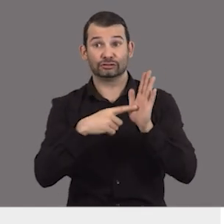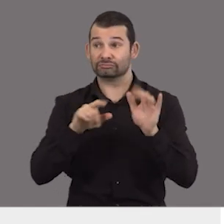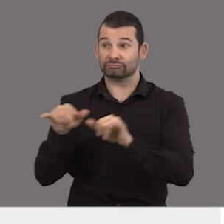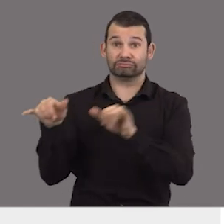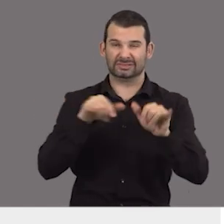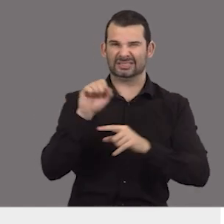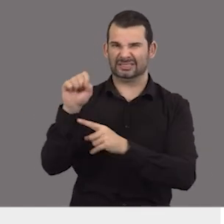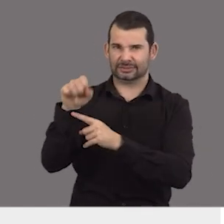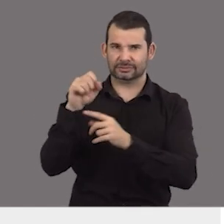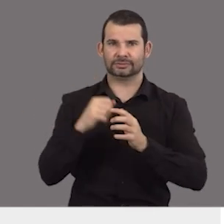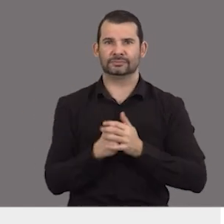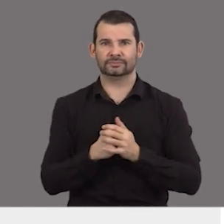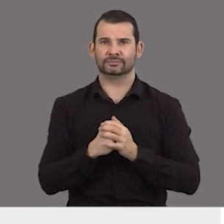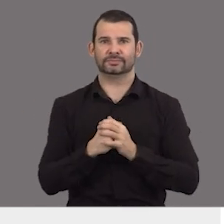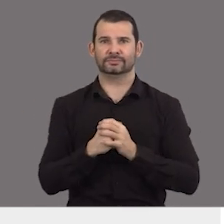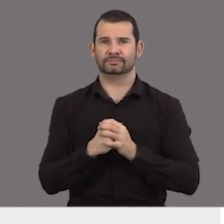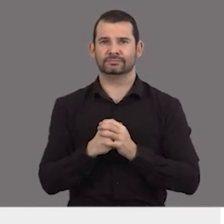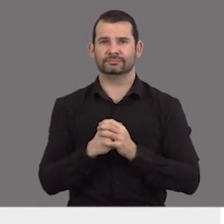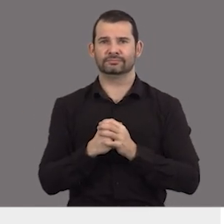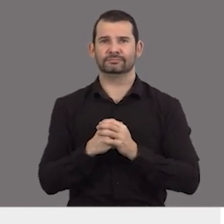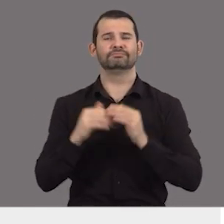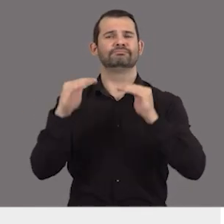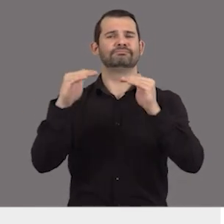your tax return?